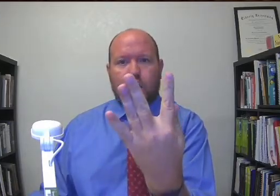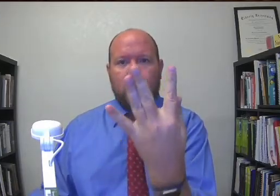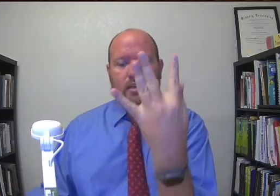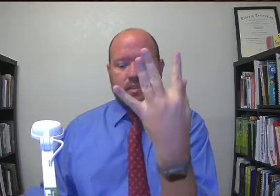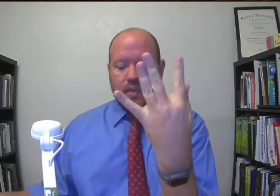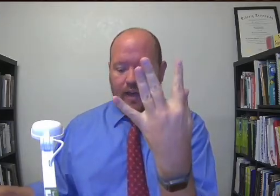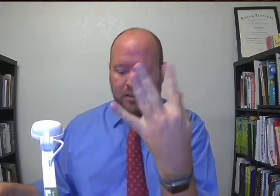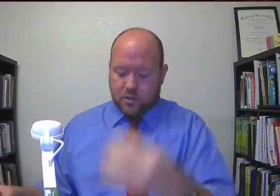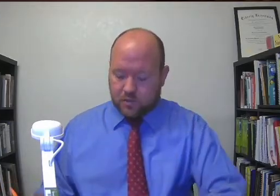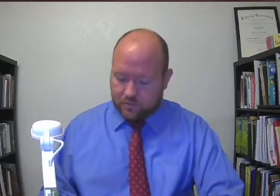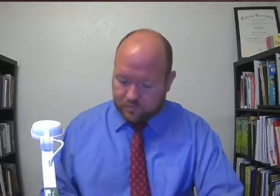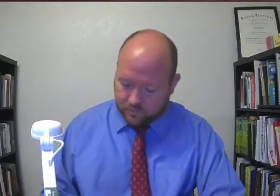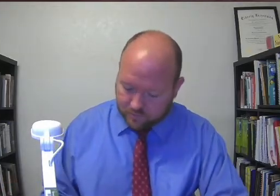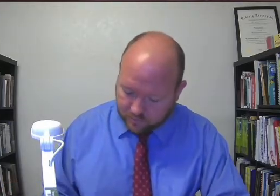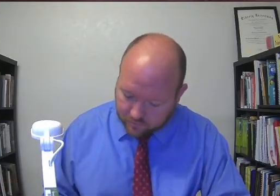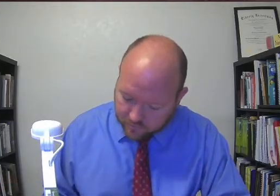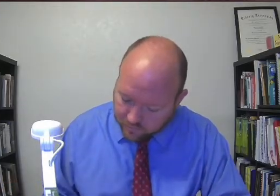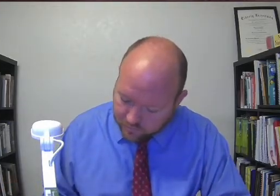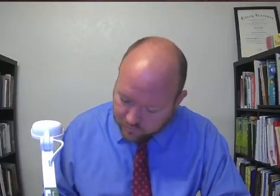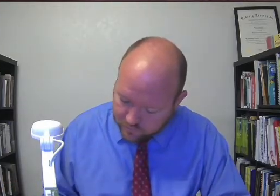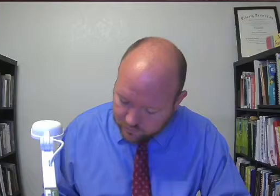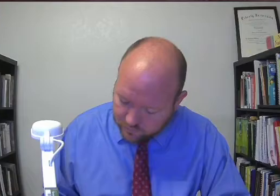T-a-ch. Touch.